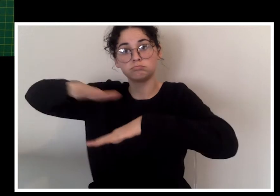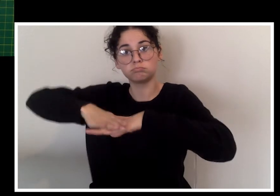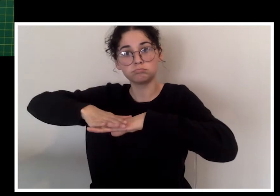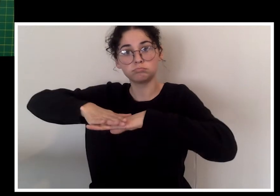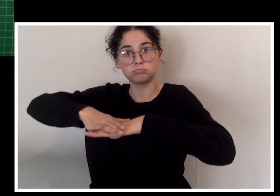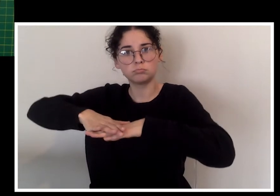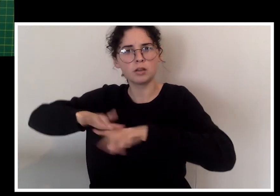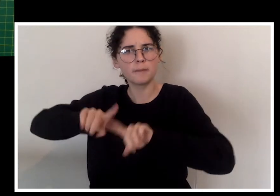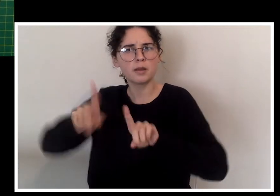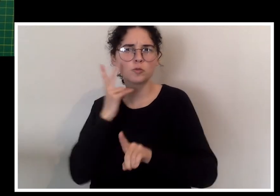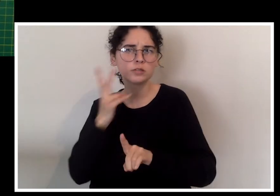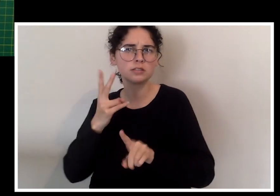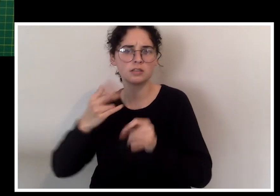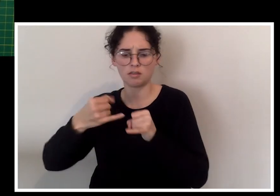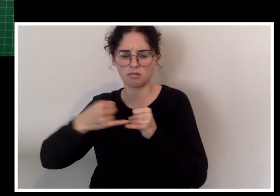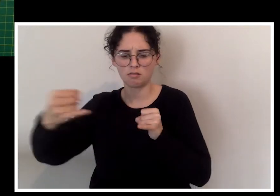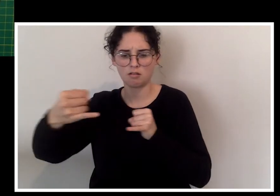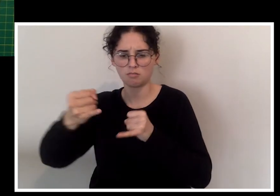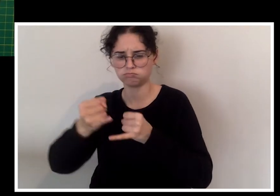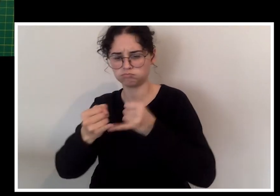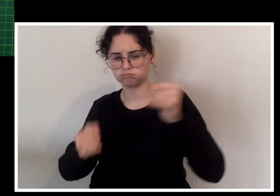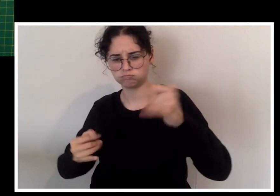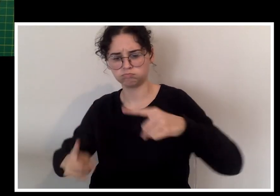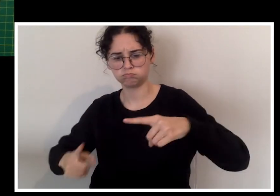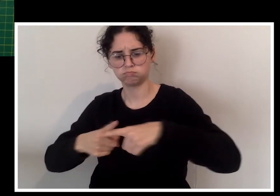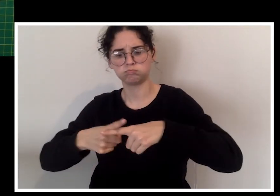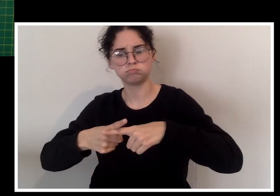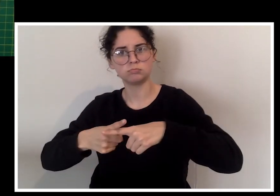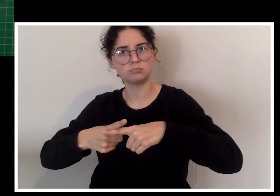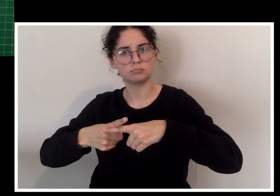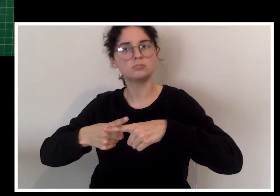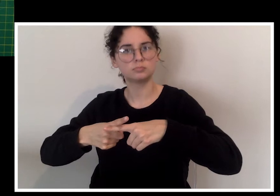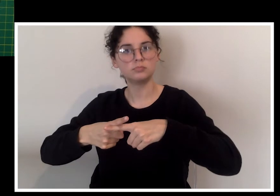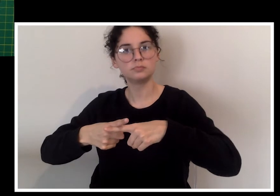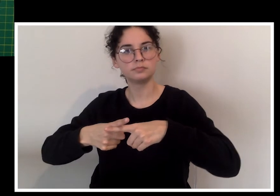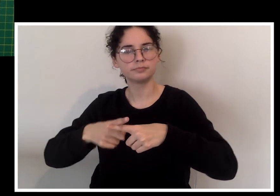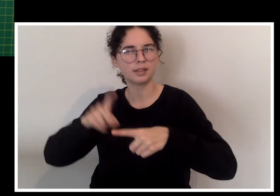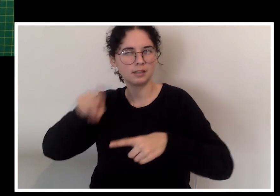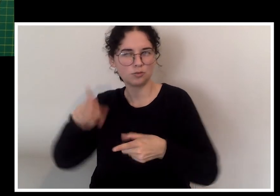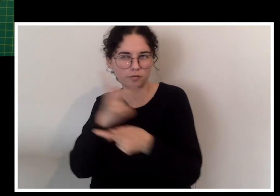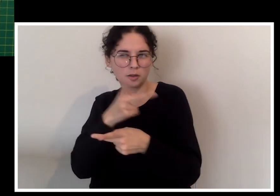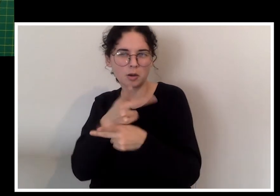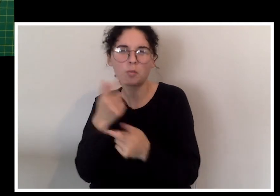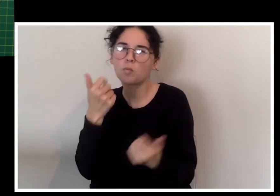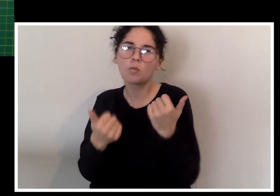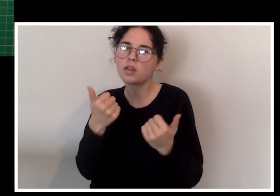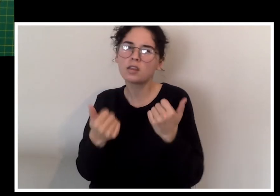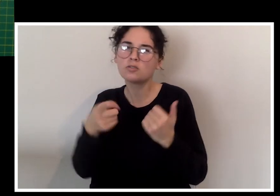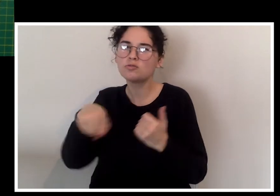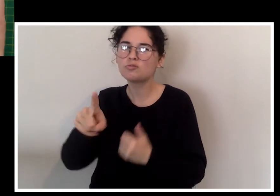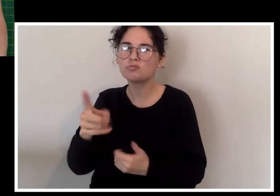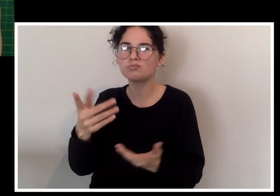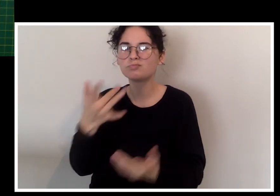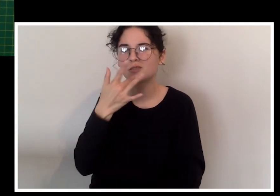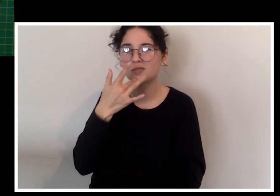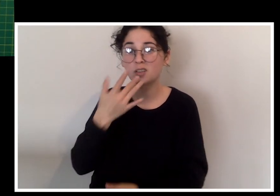have the tips of the scissors going right through. So I need to figure out which one looks like it's on top and